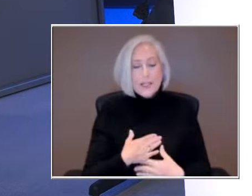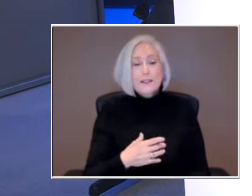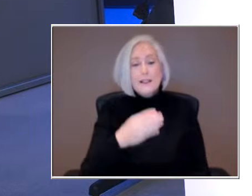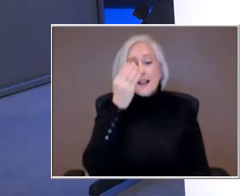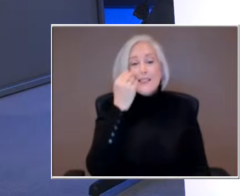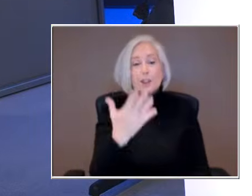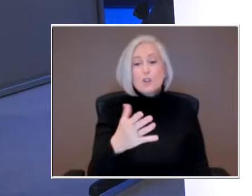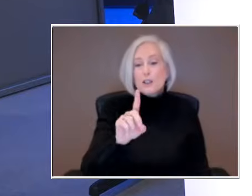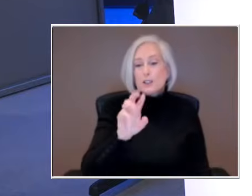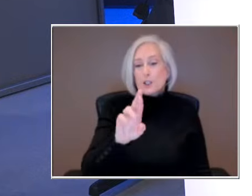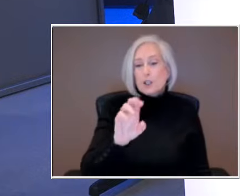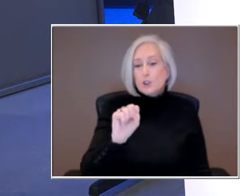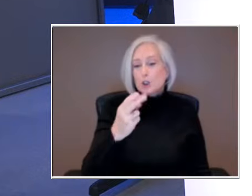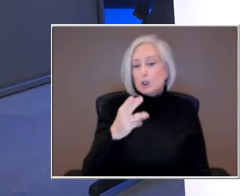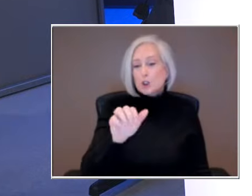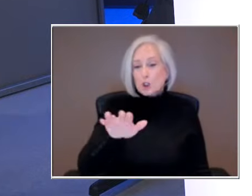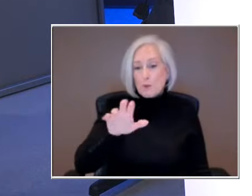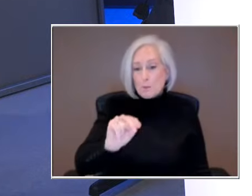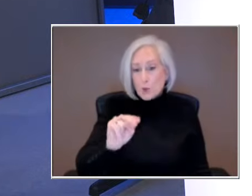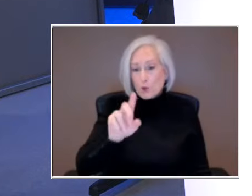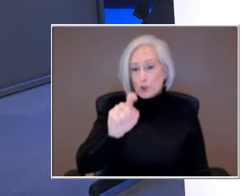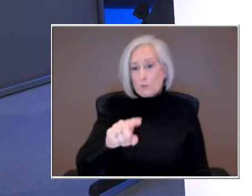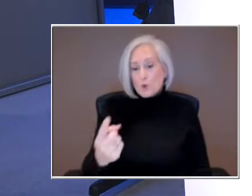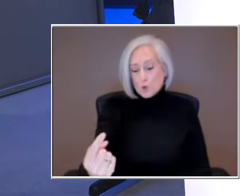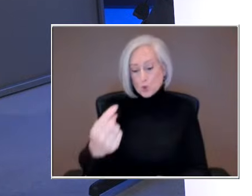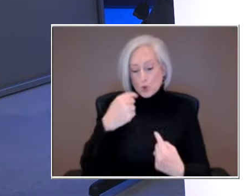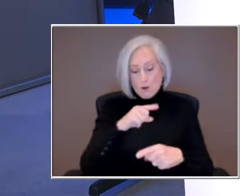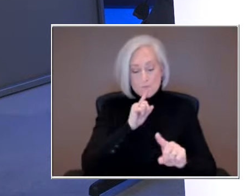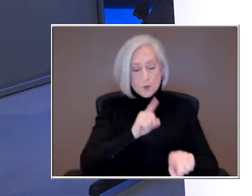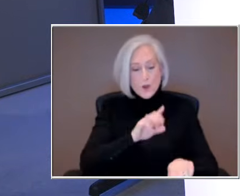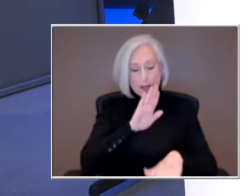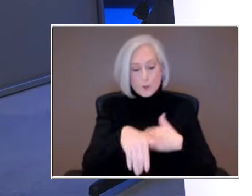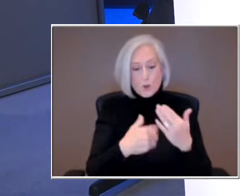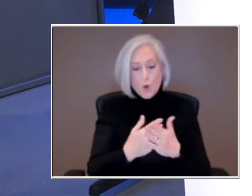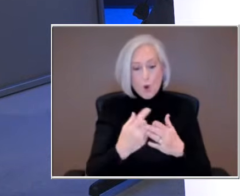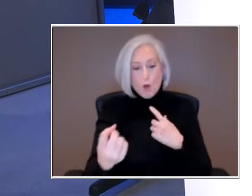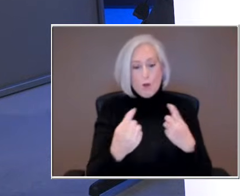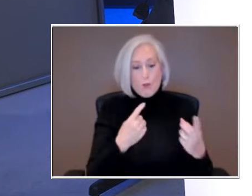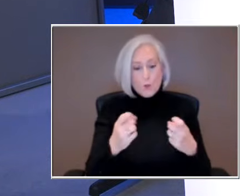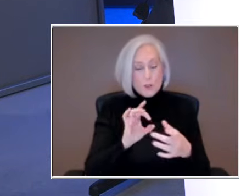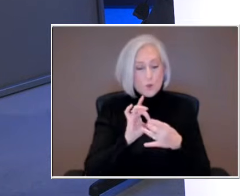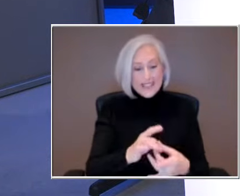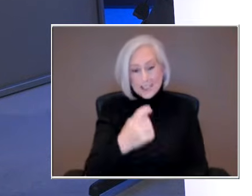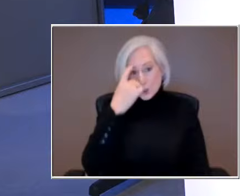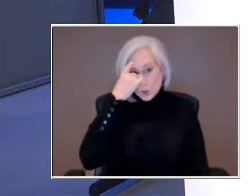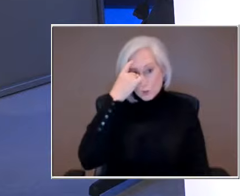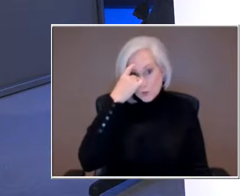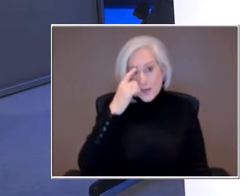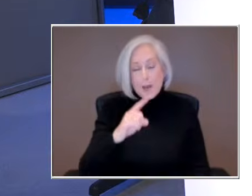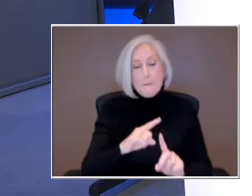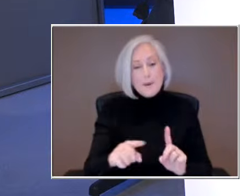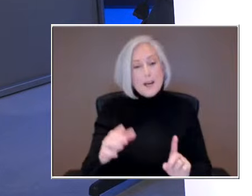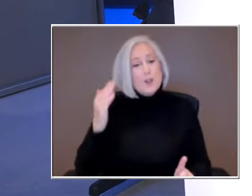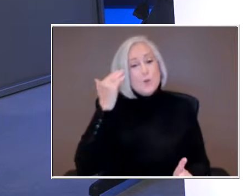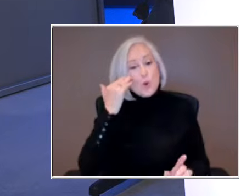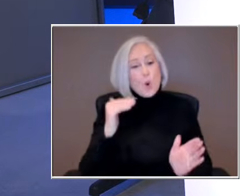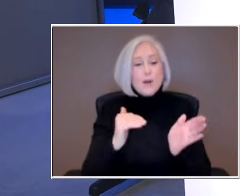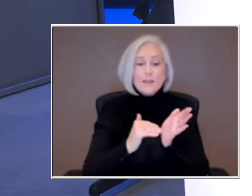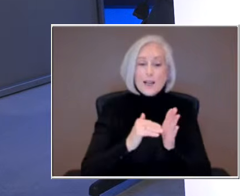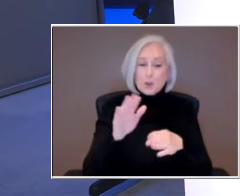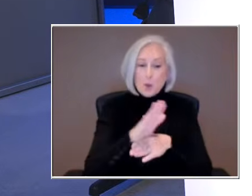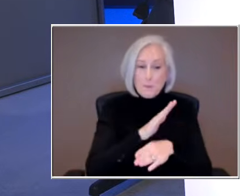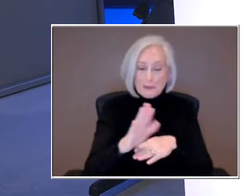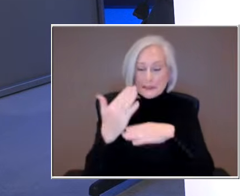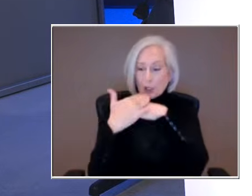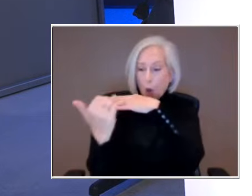was also scheduled to be on this show and answer all of our brain questions. But as you know, doctors are very busy. They often get called away for things.